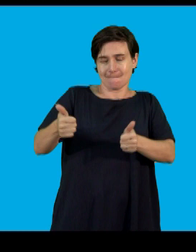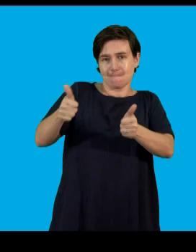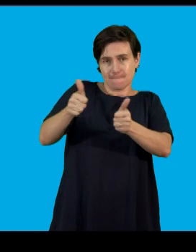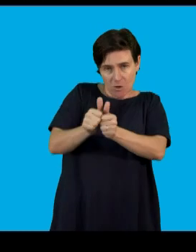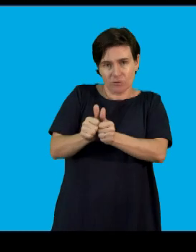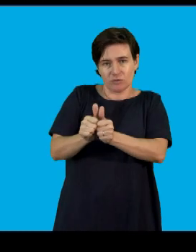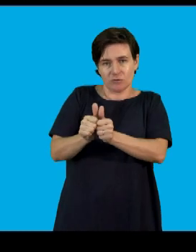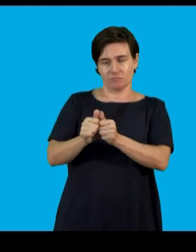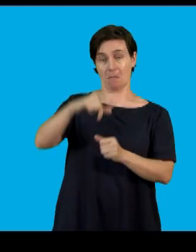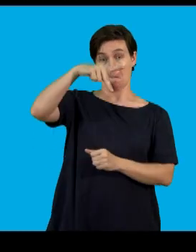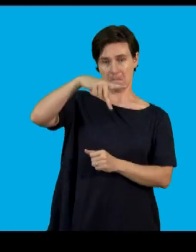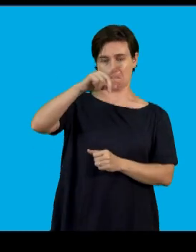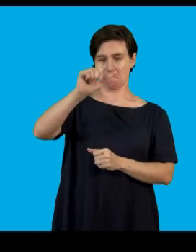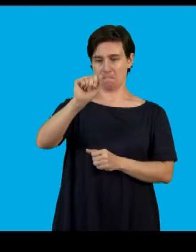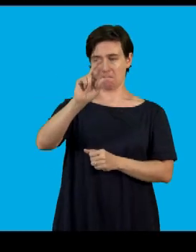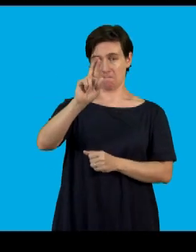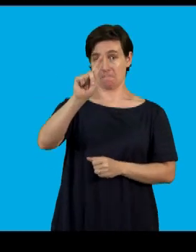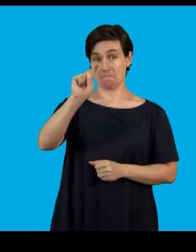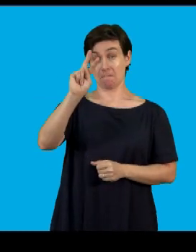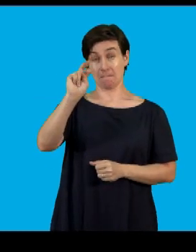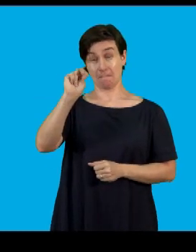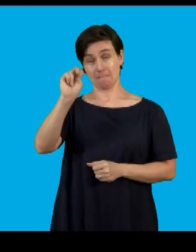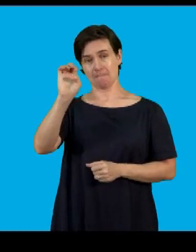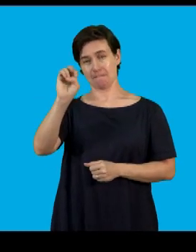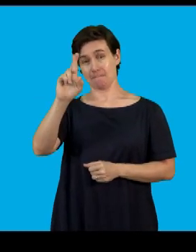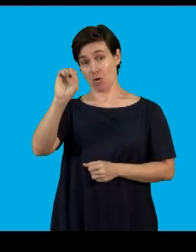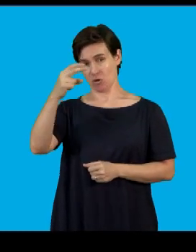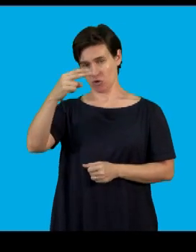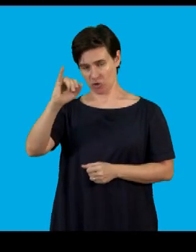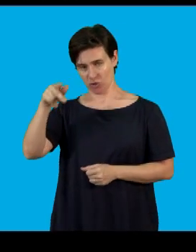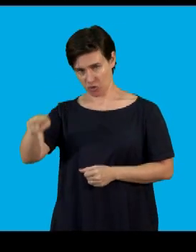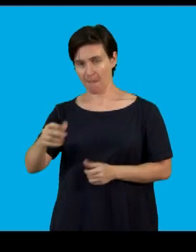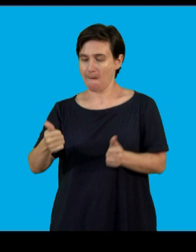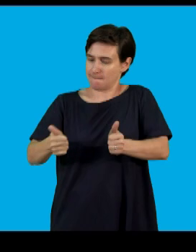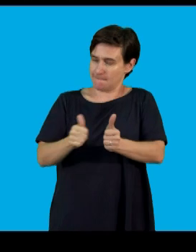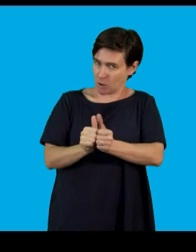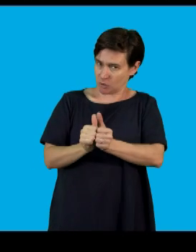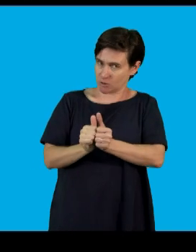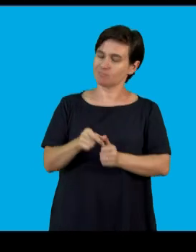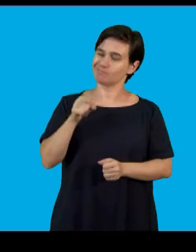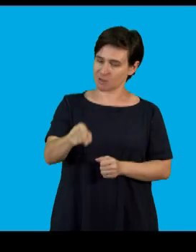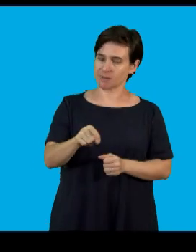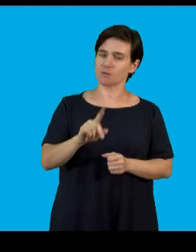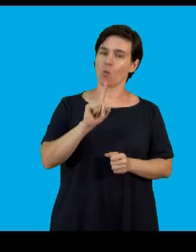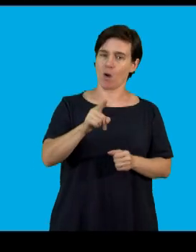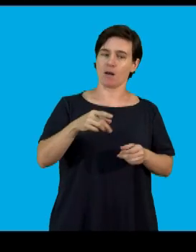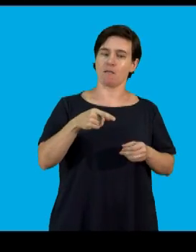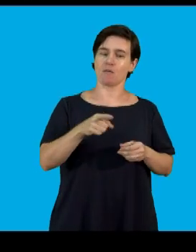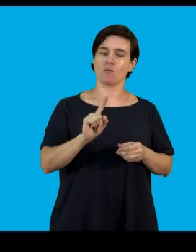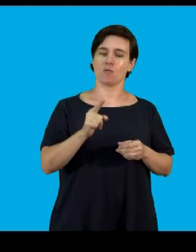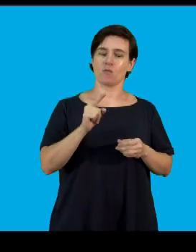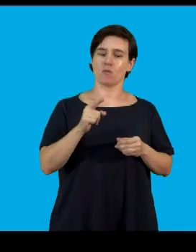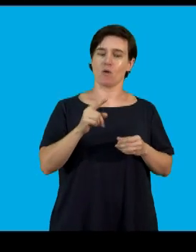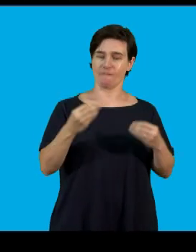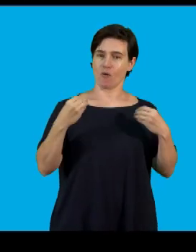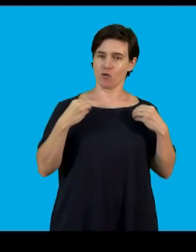partnership. Right, so I'm sure here you were not sure, really sure which form of ownership, but then this gave it away, liable